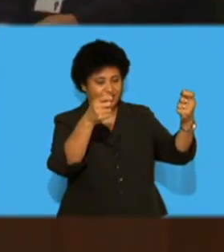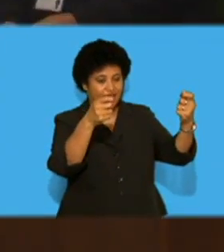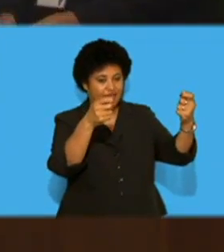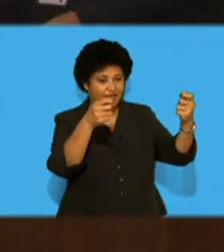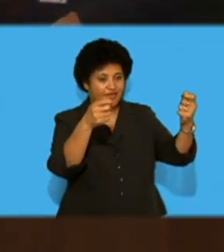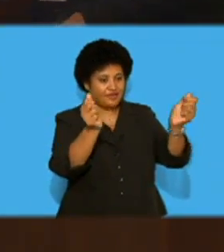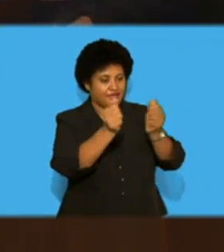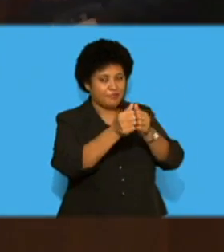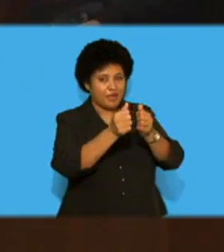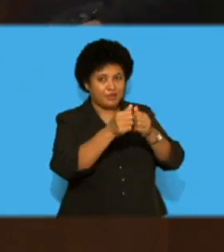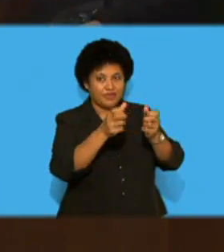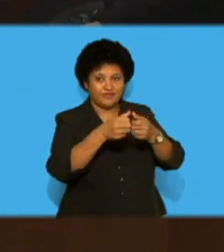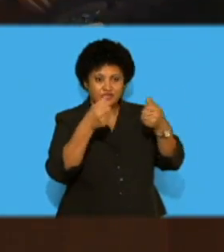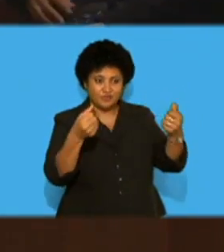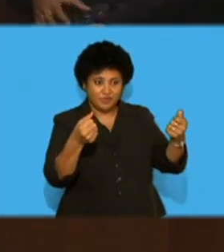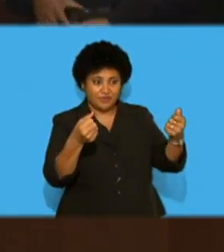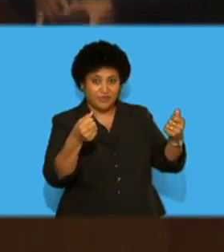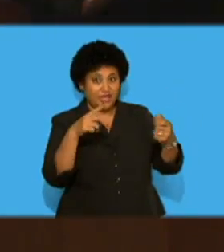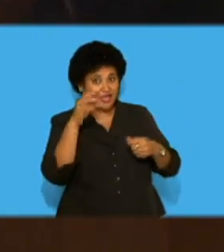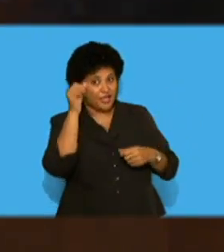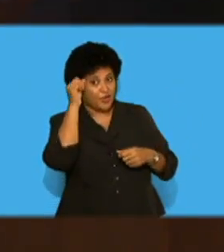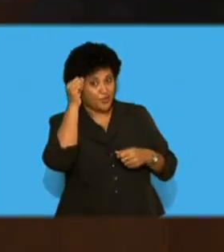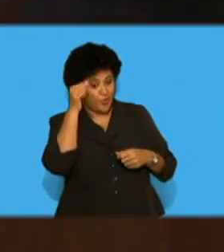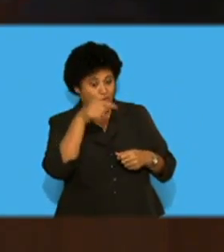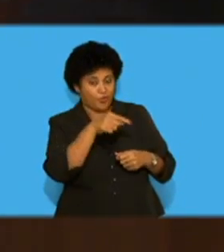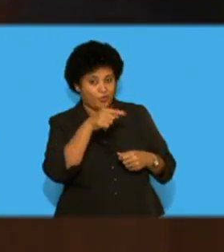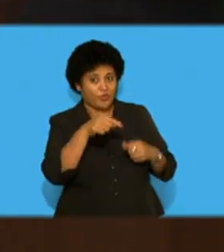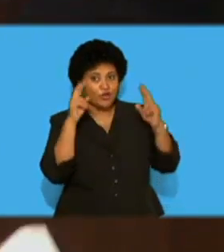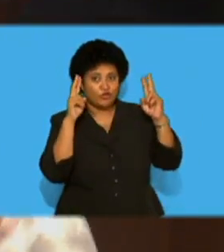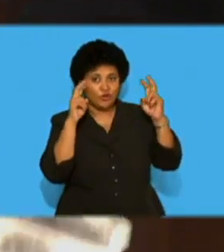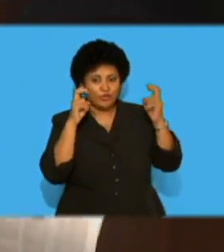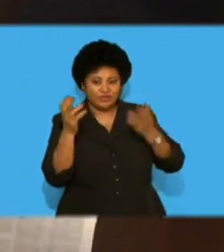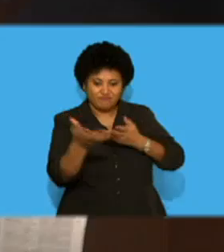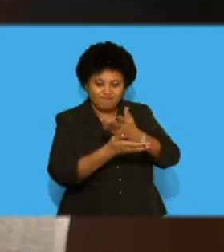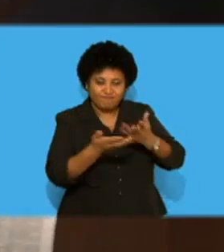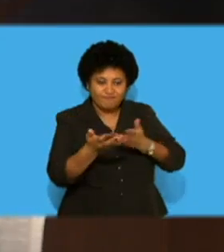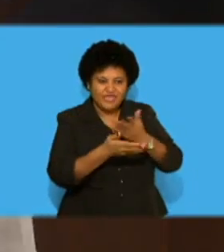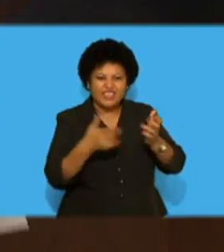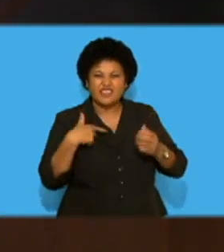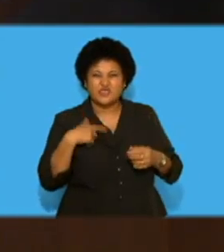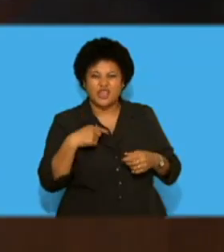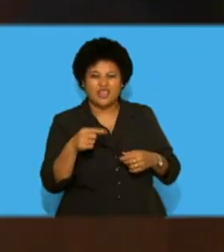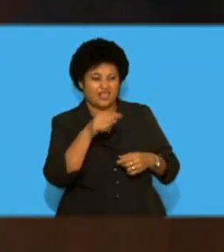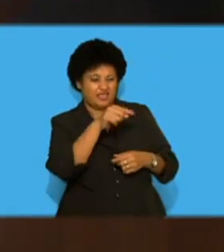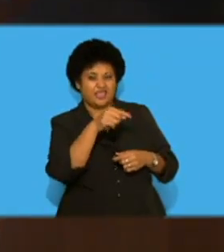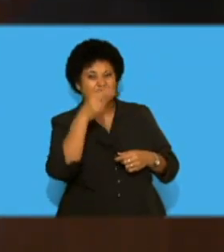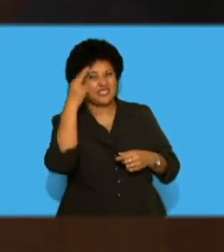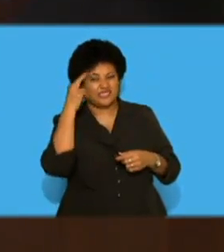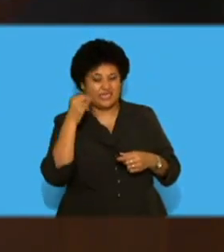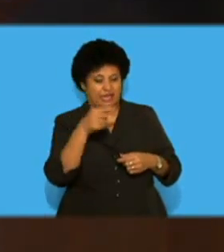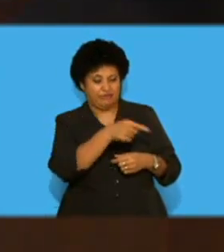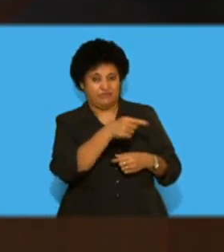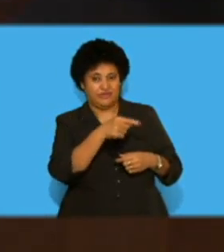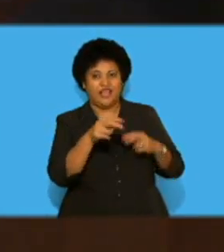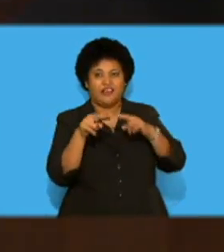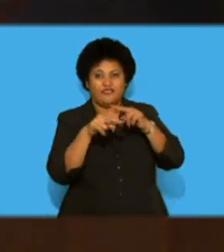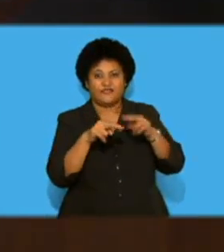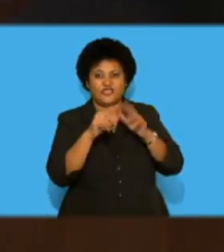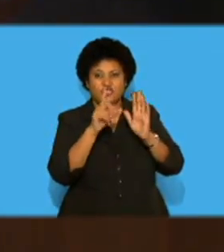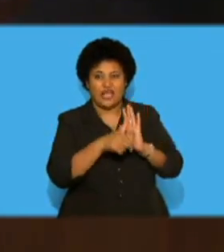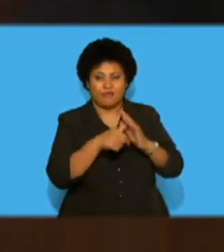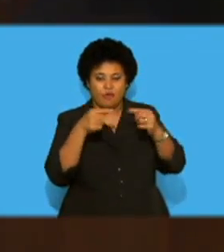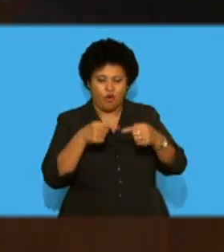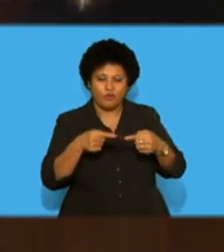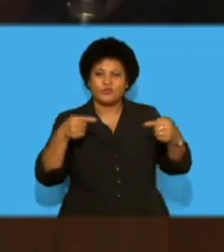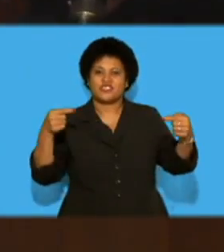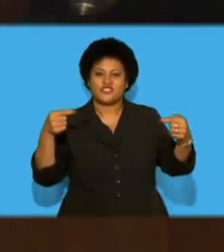is going to be debated in Parliament on that day in a few days' time. This is why I keep on calling this newspaper the Opposition Times. Madam Speaker,